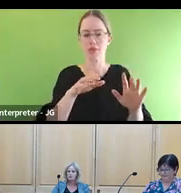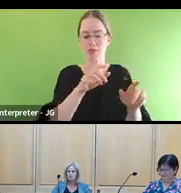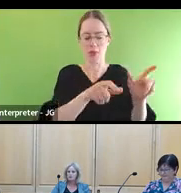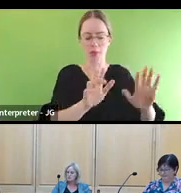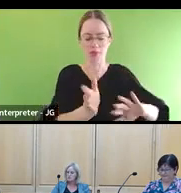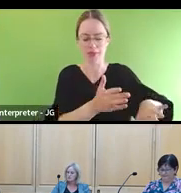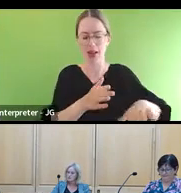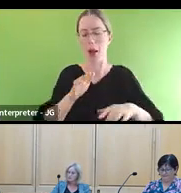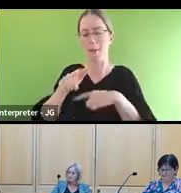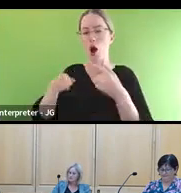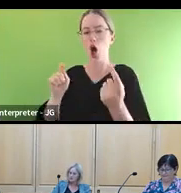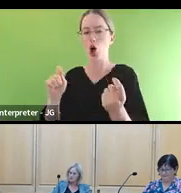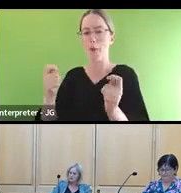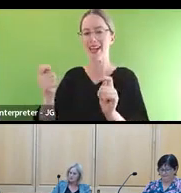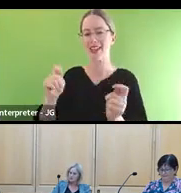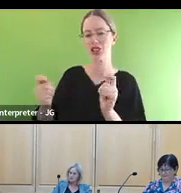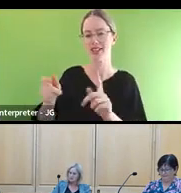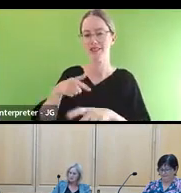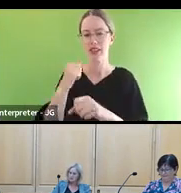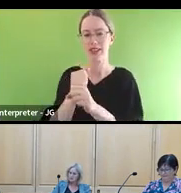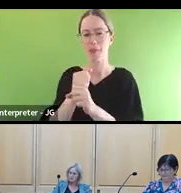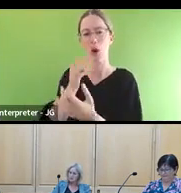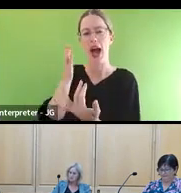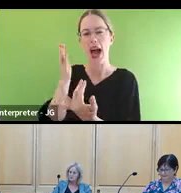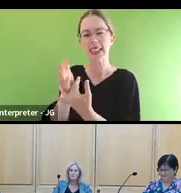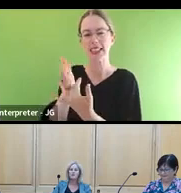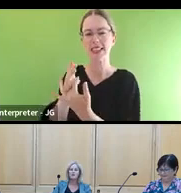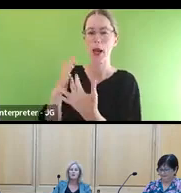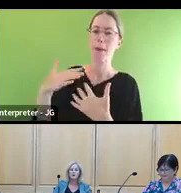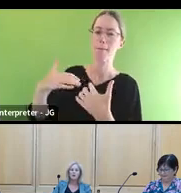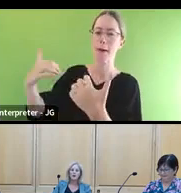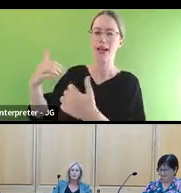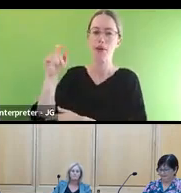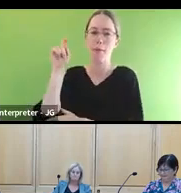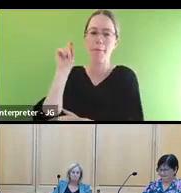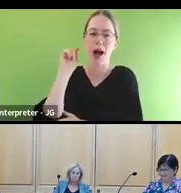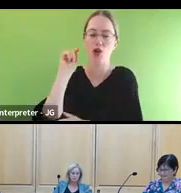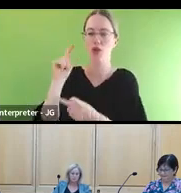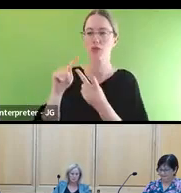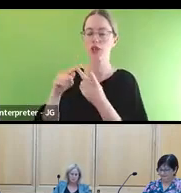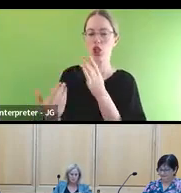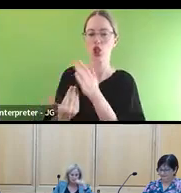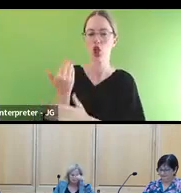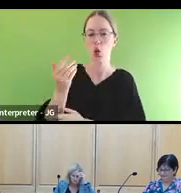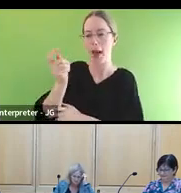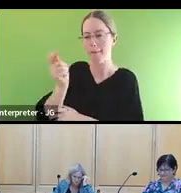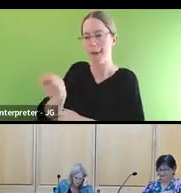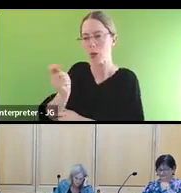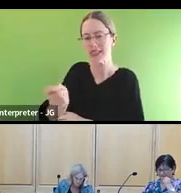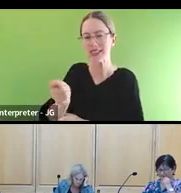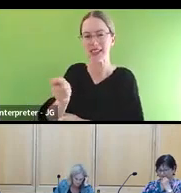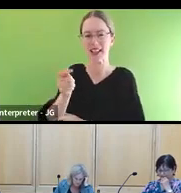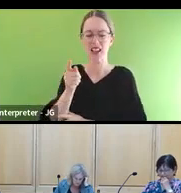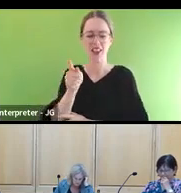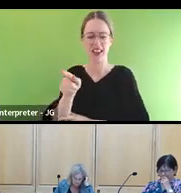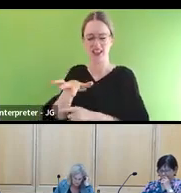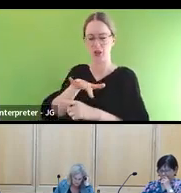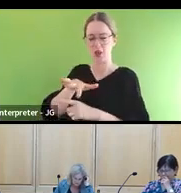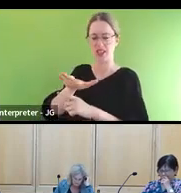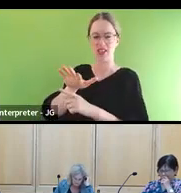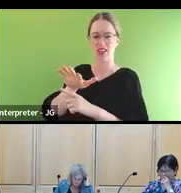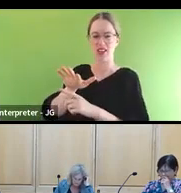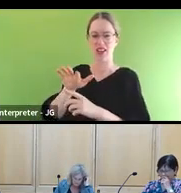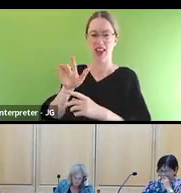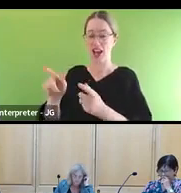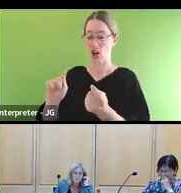example, access to public bathrooms, new builds, things like that. When accommodations are